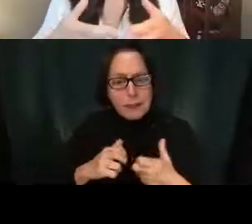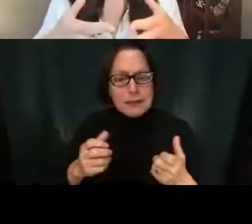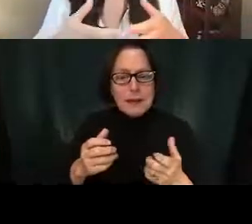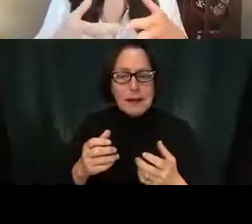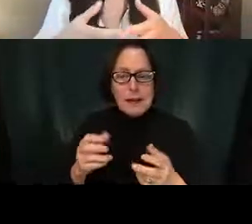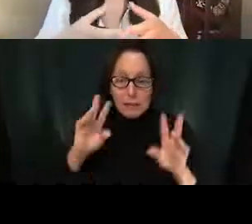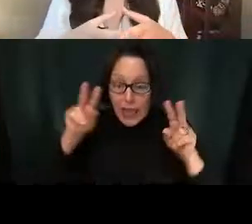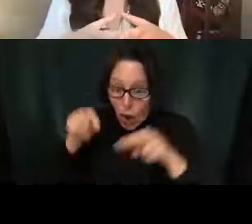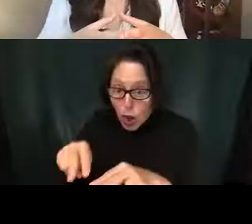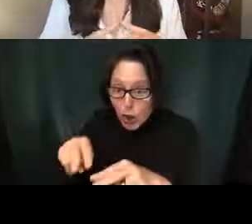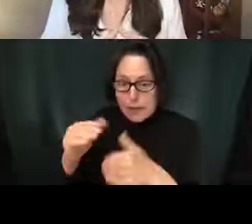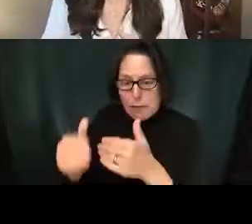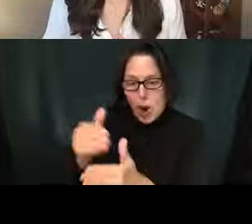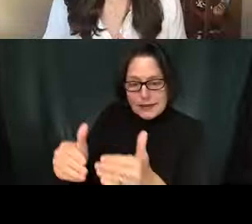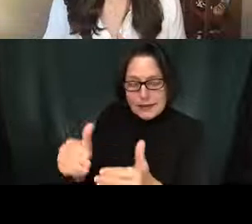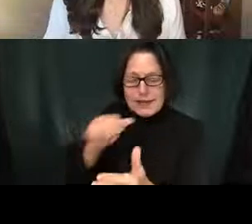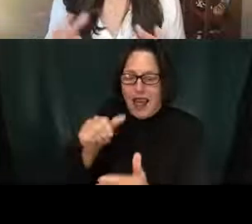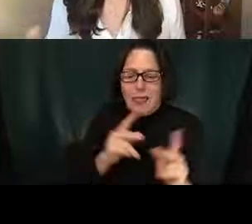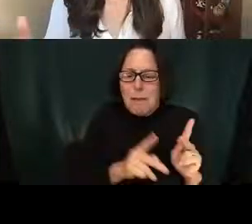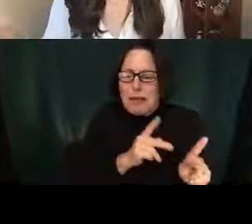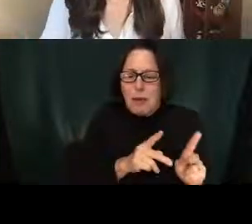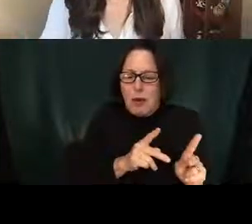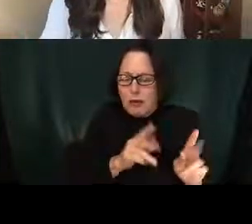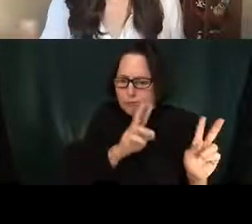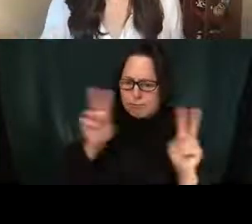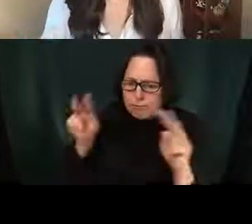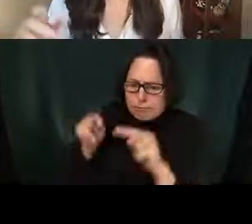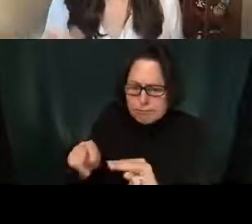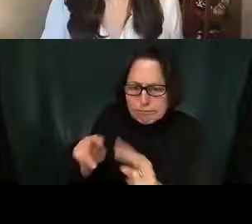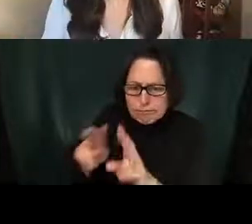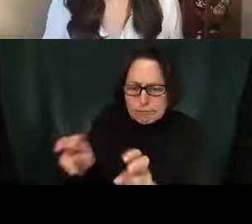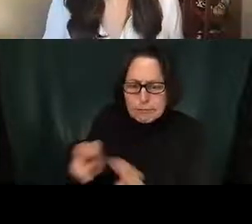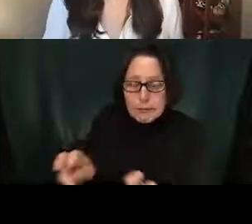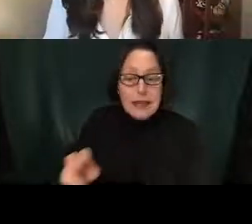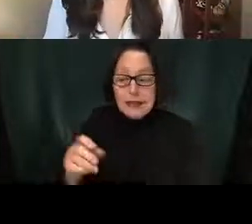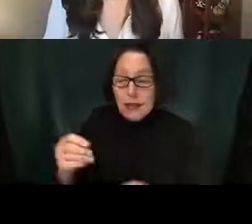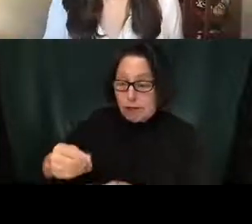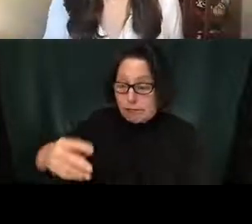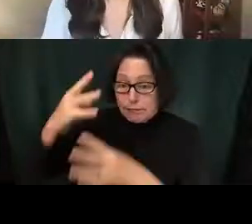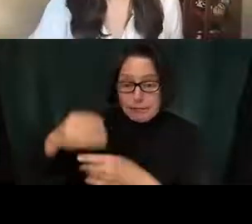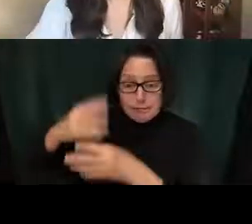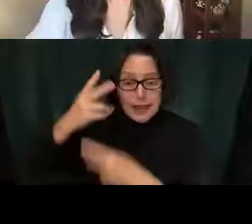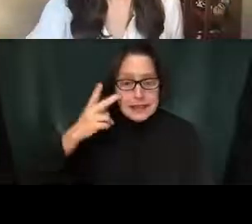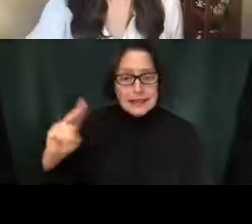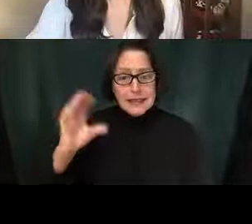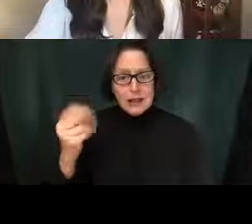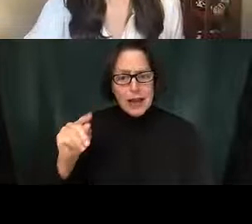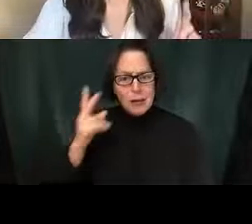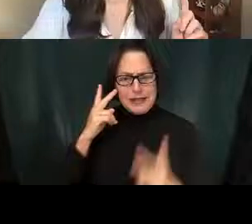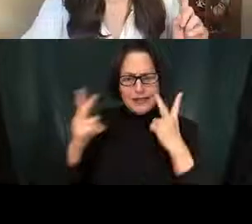at the process and not the people? But so many things here. I mean, you just scroll through this chat here. We have this